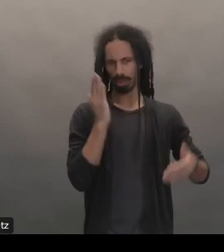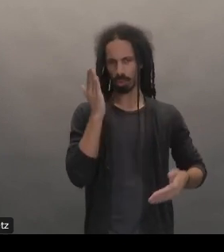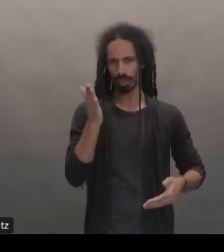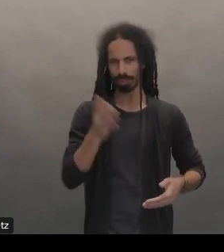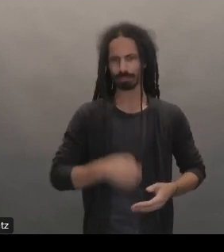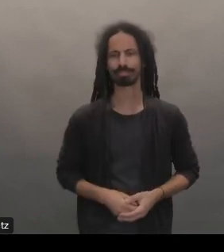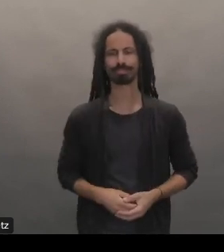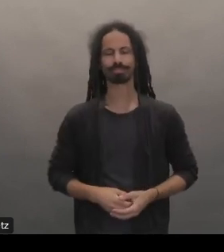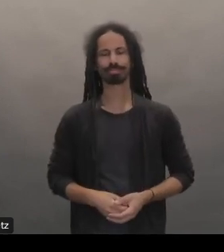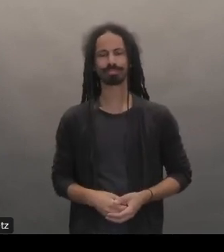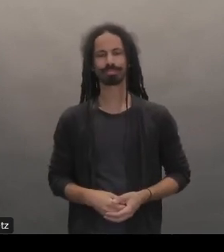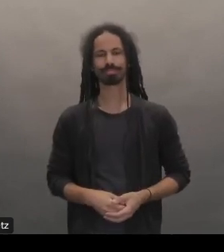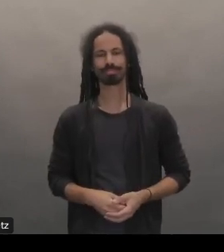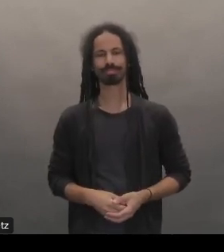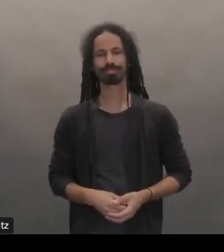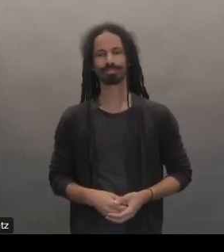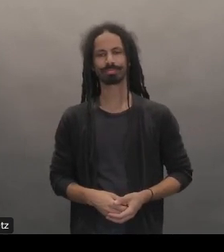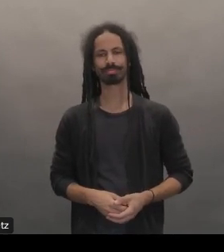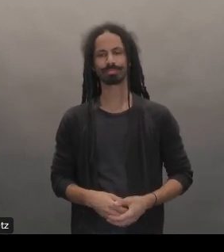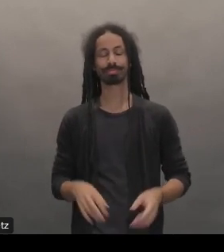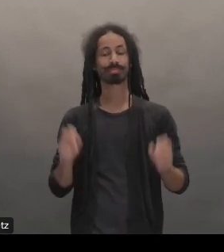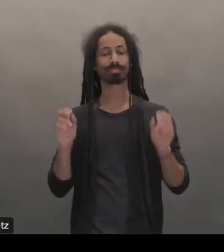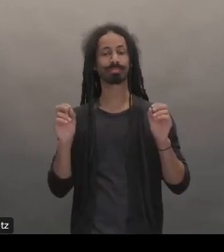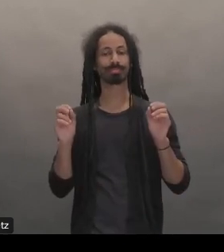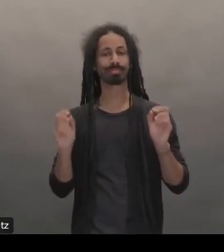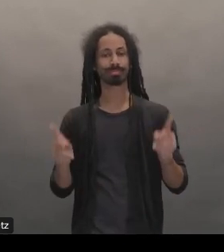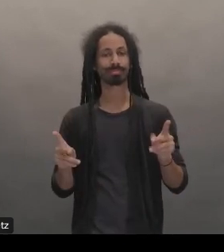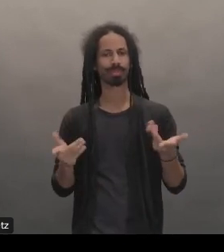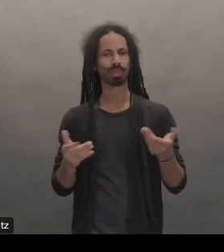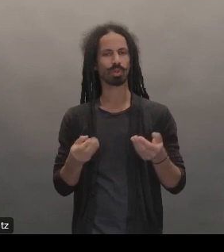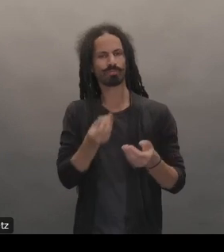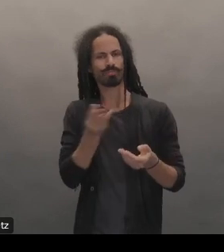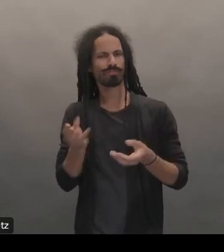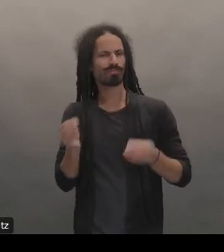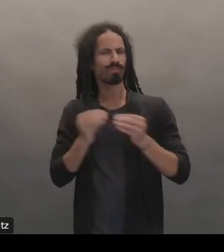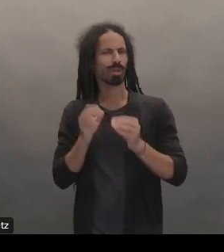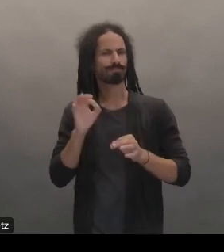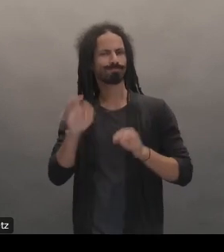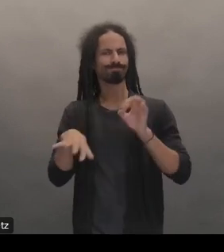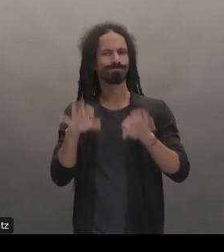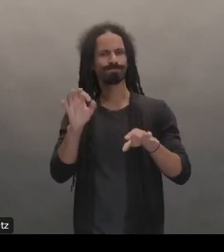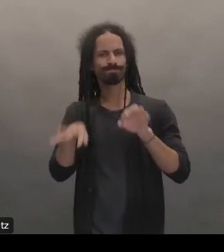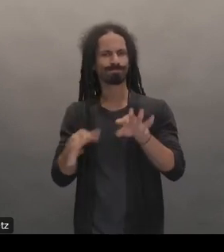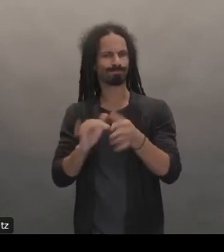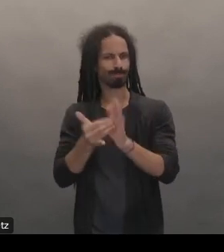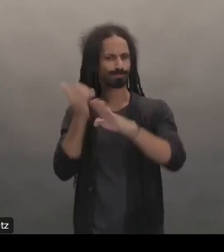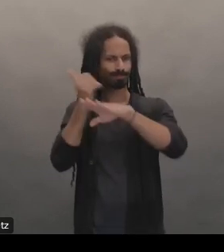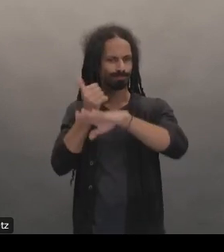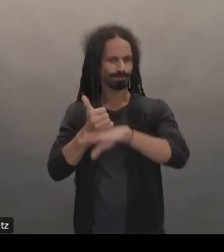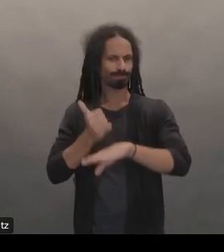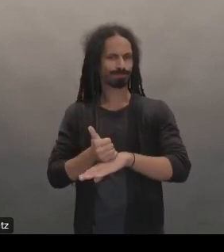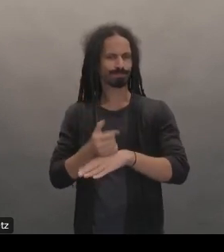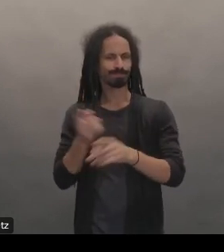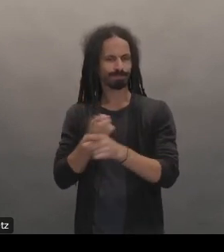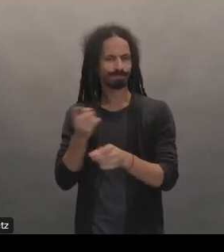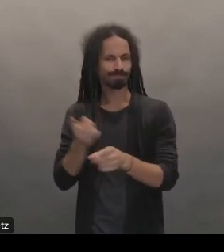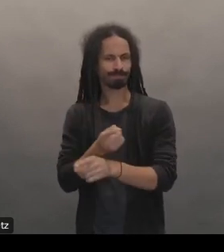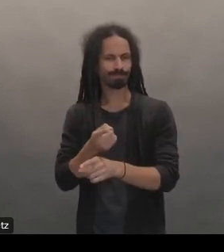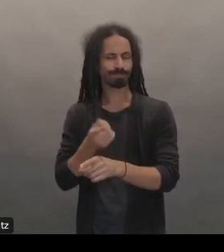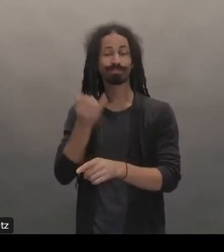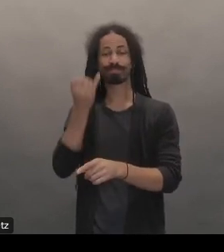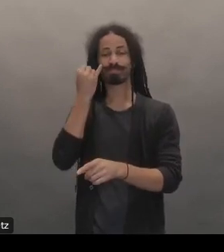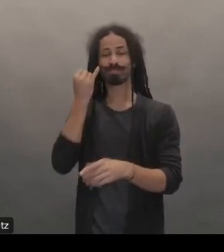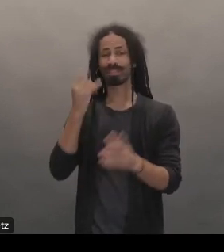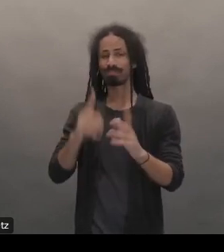All right. Now, just a few more tips about document formatting in Microsoft Word. If you're starting out or you're in the middle of